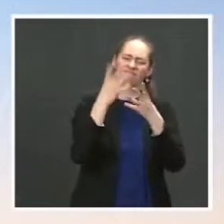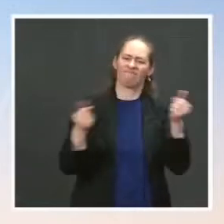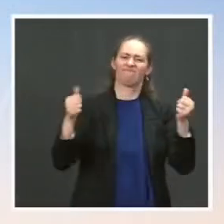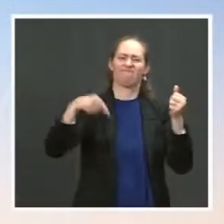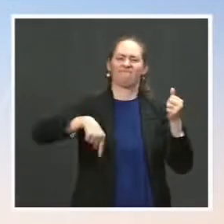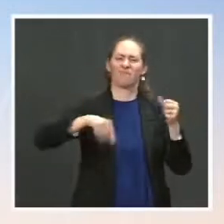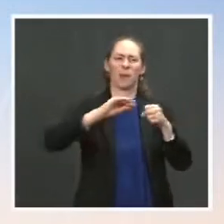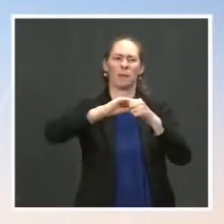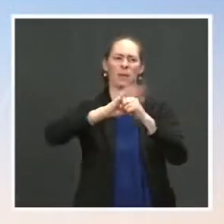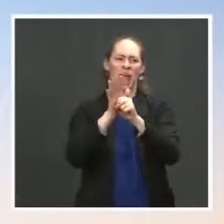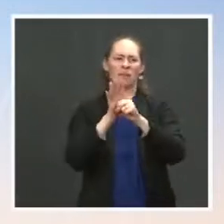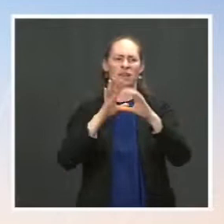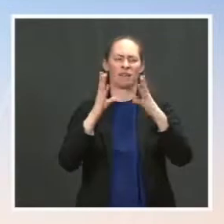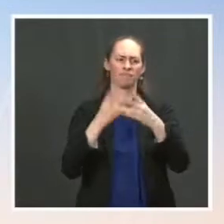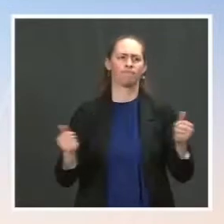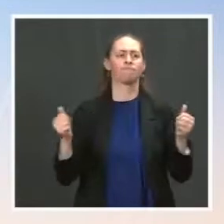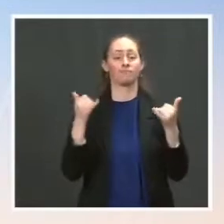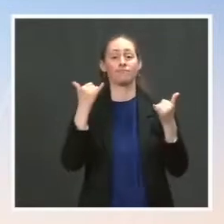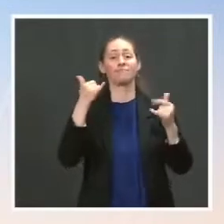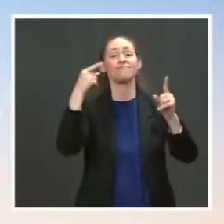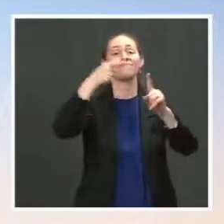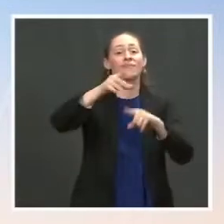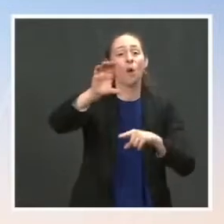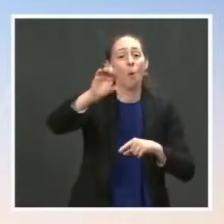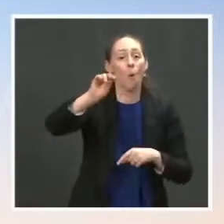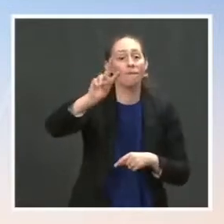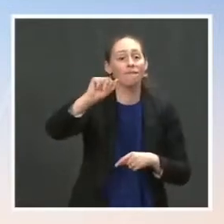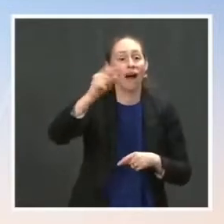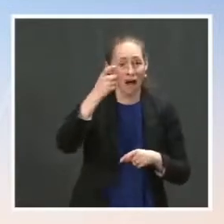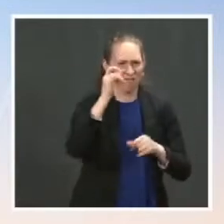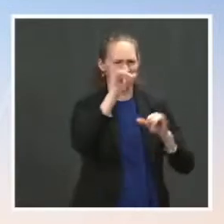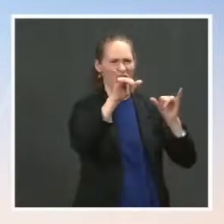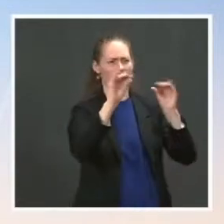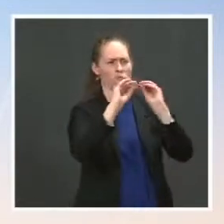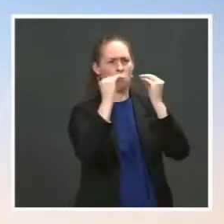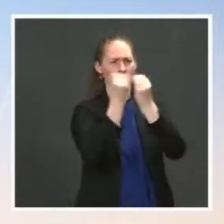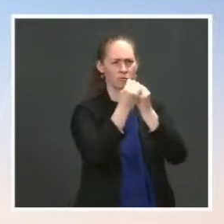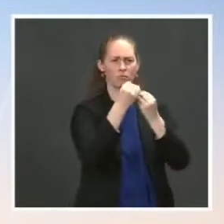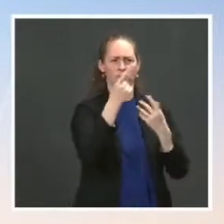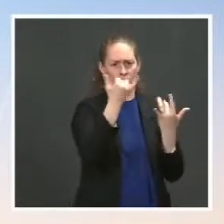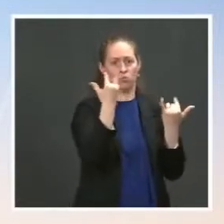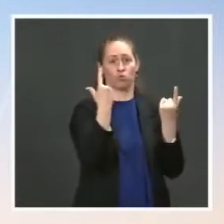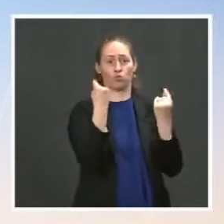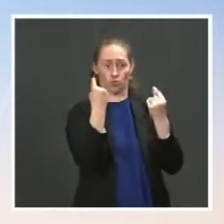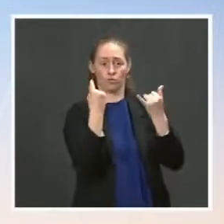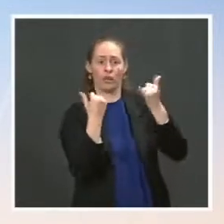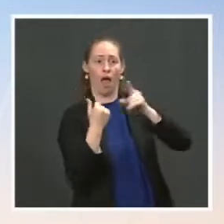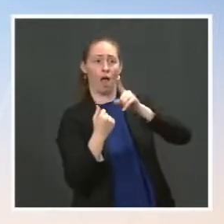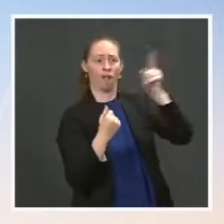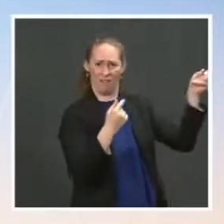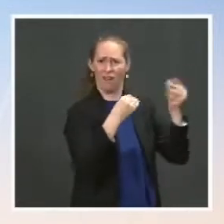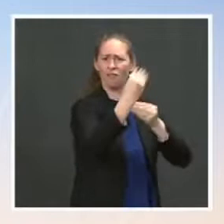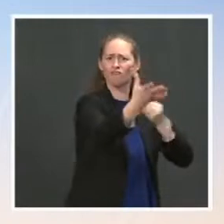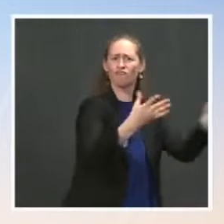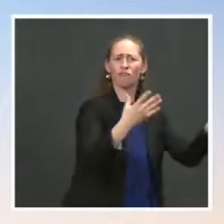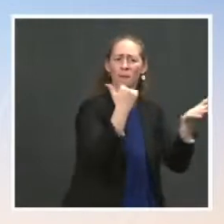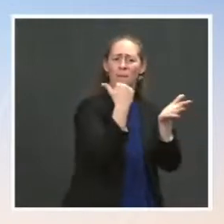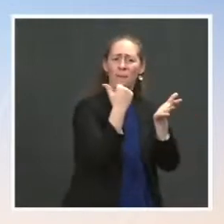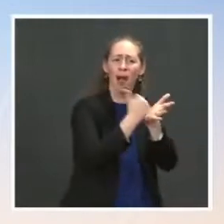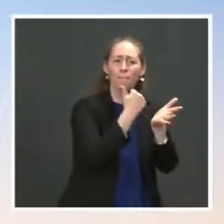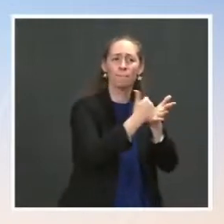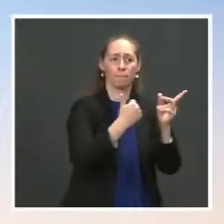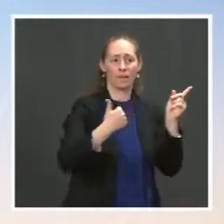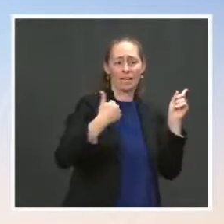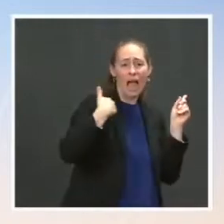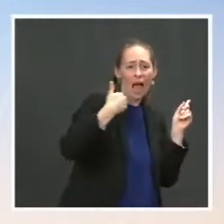includes obviously lending doses to Canada and Mexico. It includes considering a range of requests